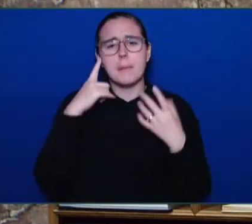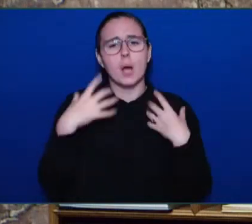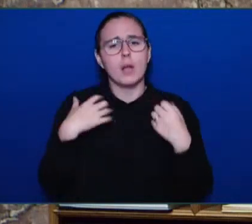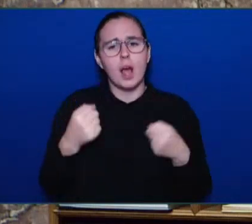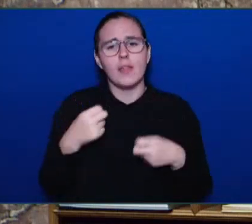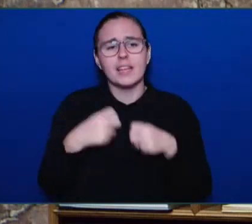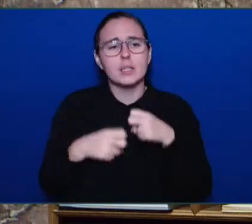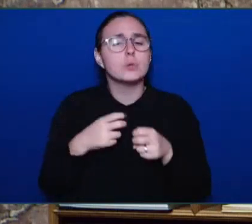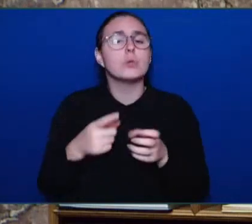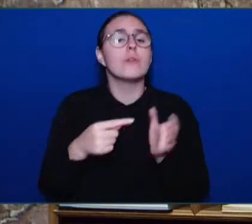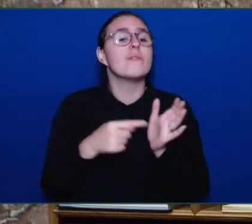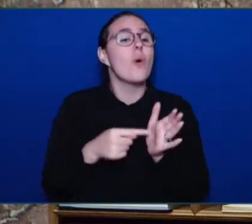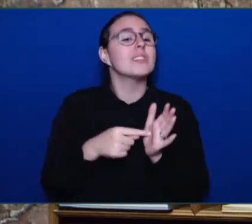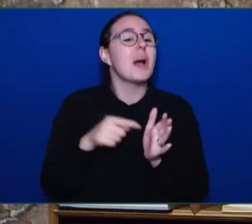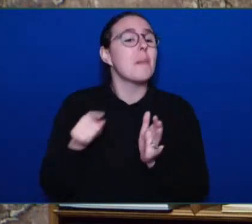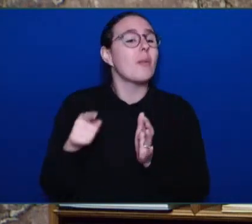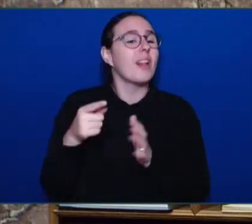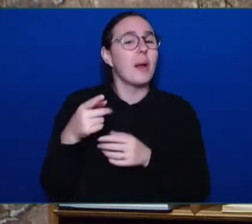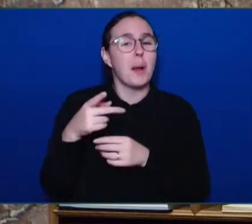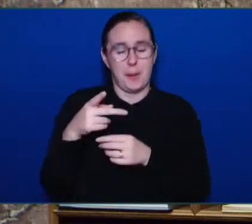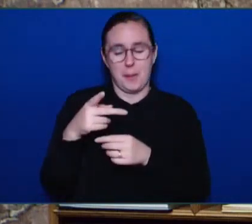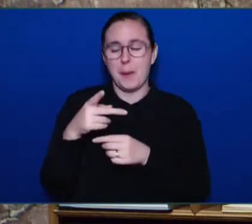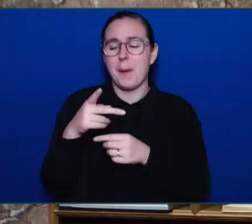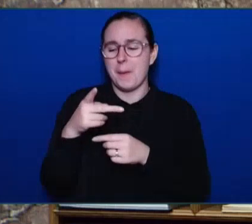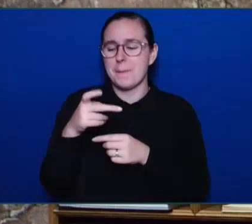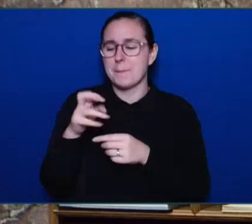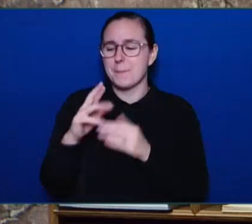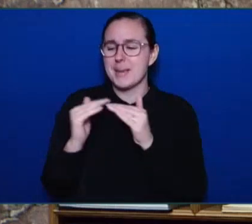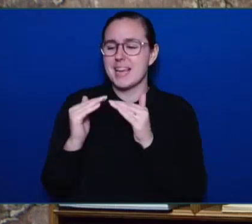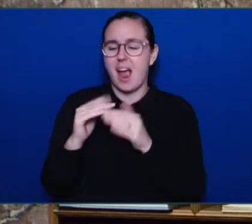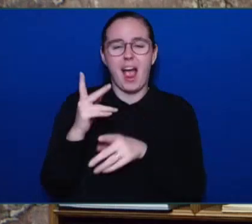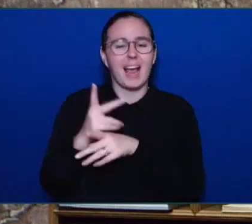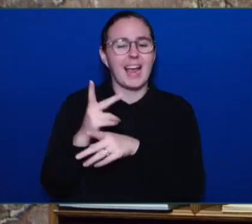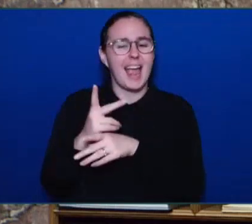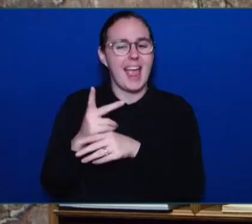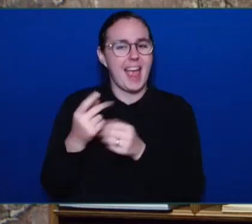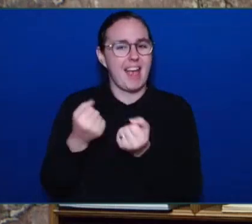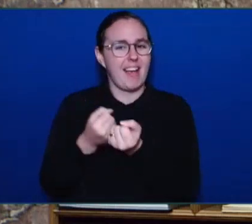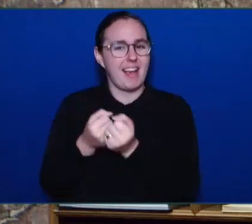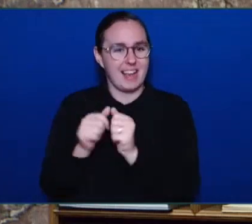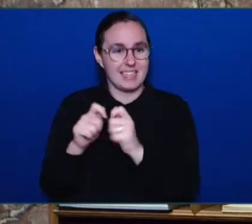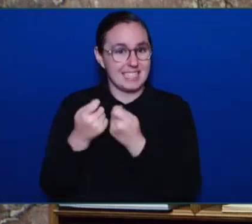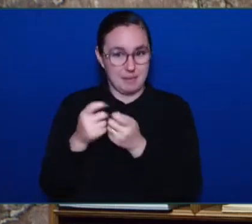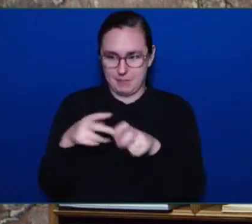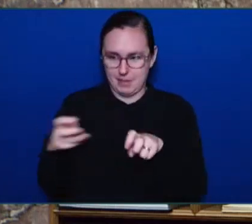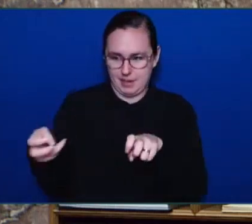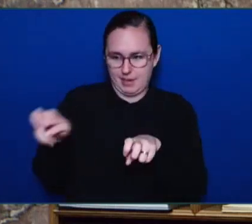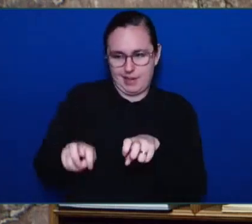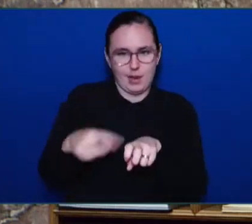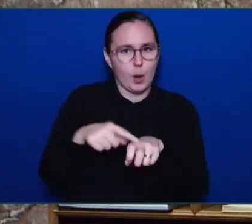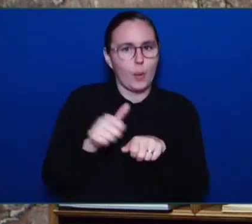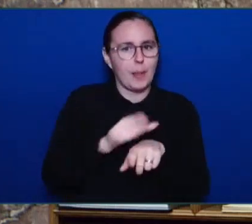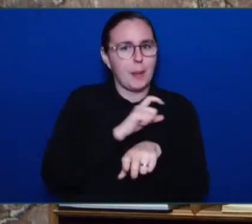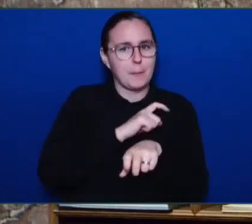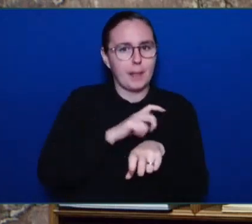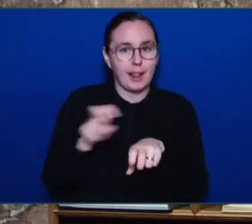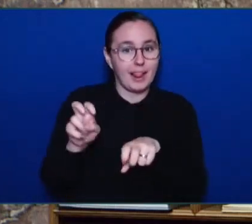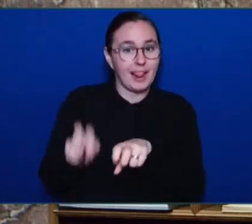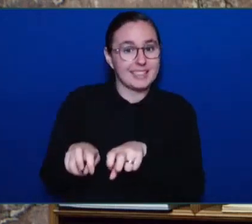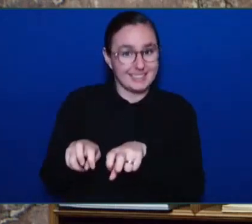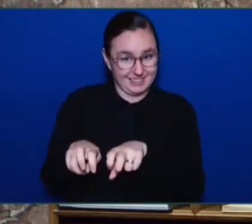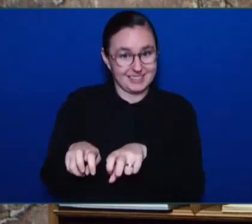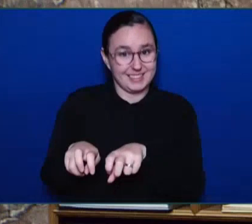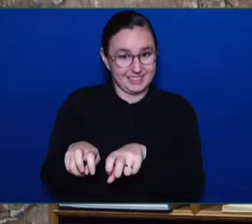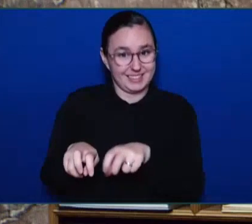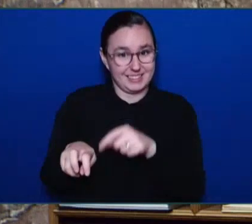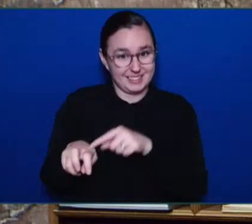have been asking for, Honourable Speaker, that police have been asking for. Those are initiatives that this government has taken and will continue to